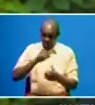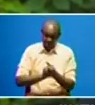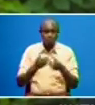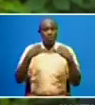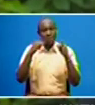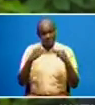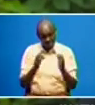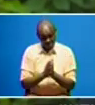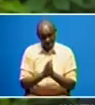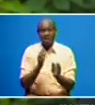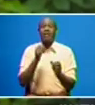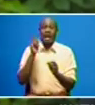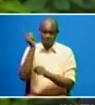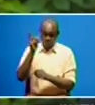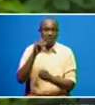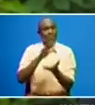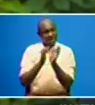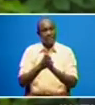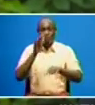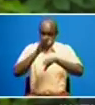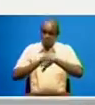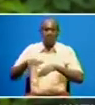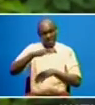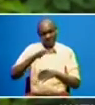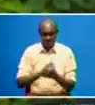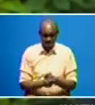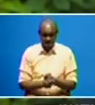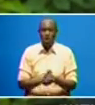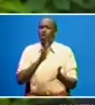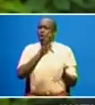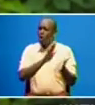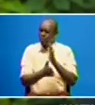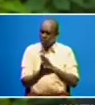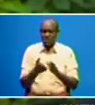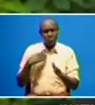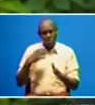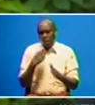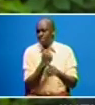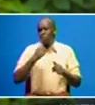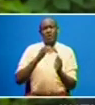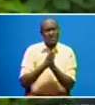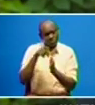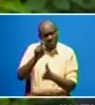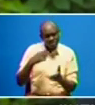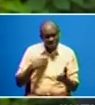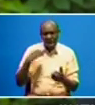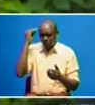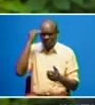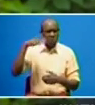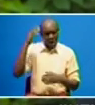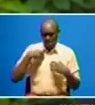implement to make Nairobi the green city in the sun once more. Nobody deserves to be pushed around because they have no high level of